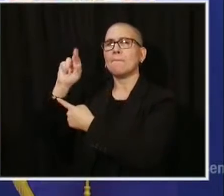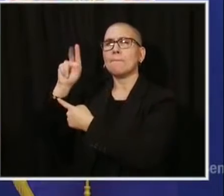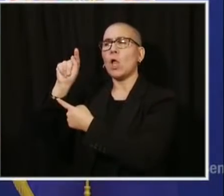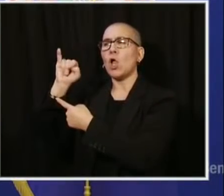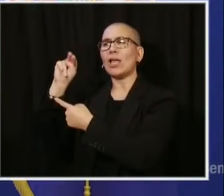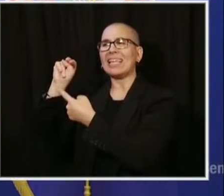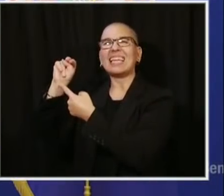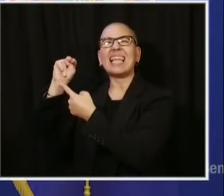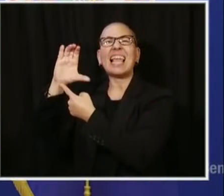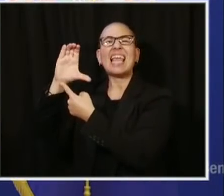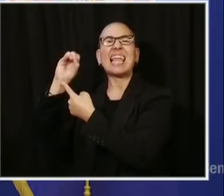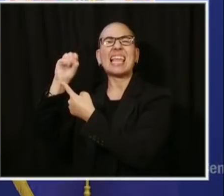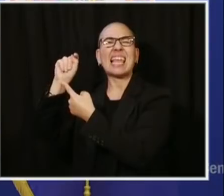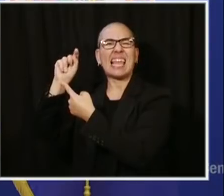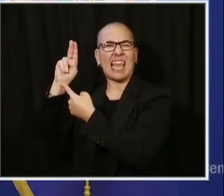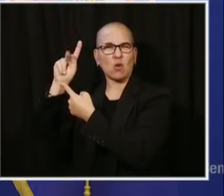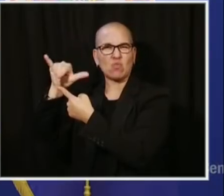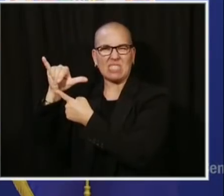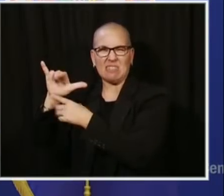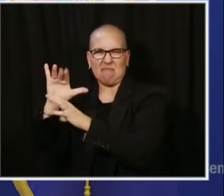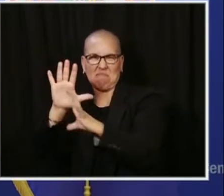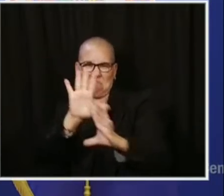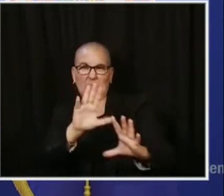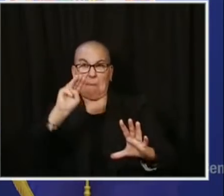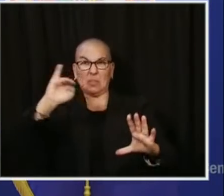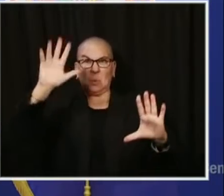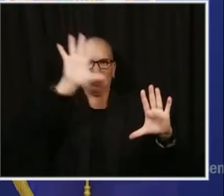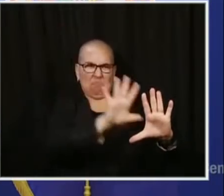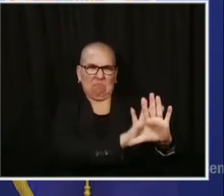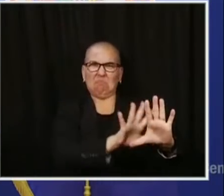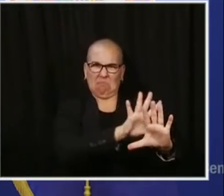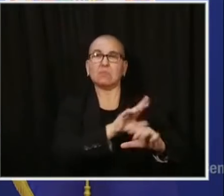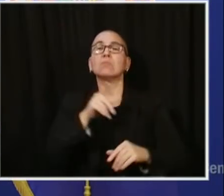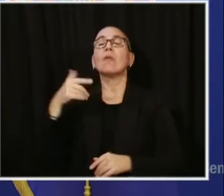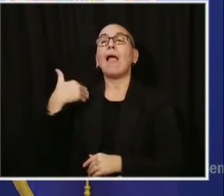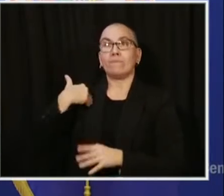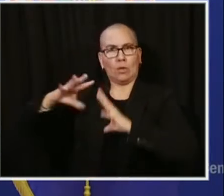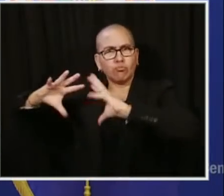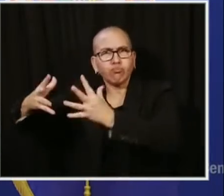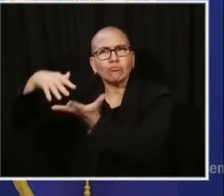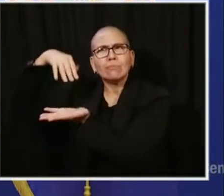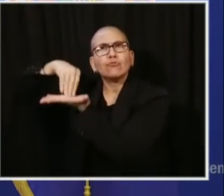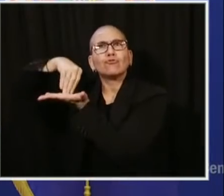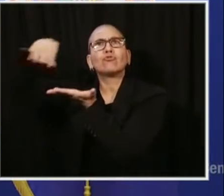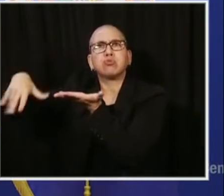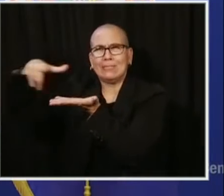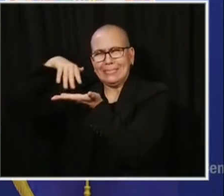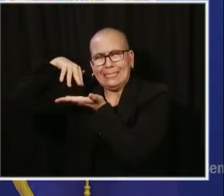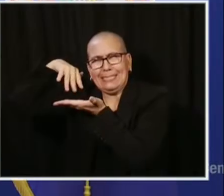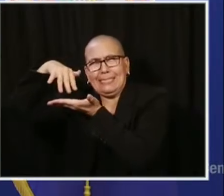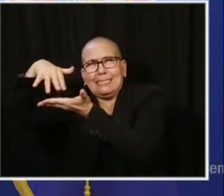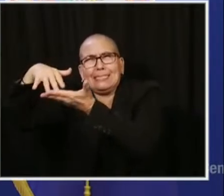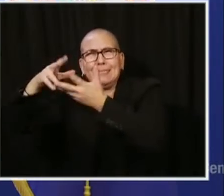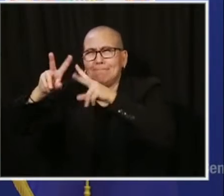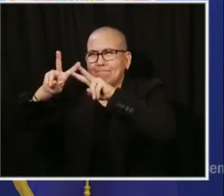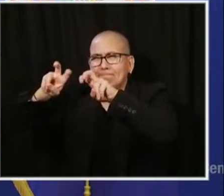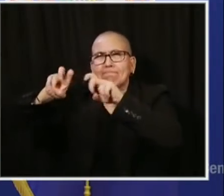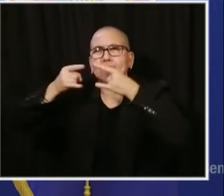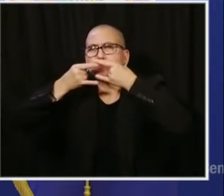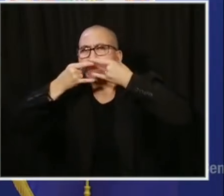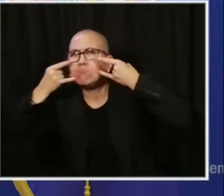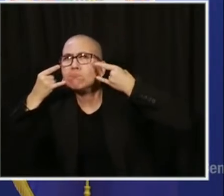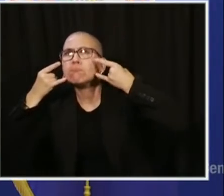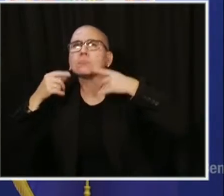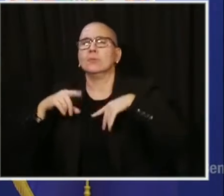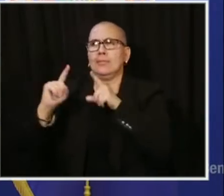very factual, data-based, scientific approach of what it takes, wearing masks, social distancing, get a test if you need one, isolate,